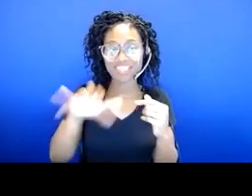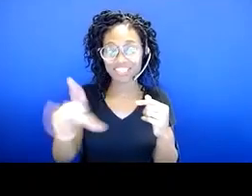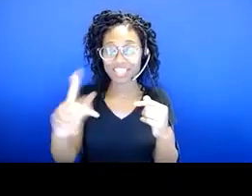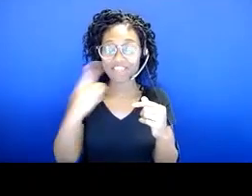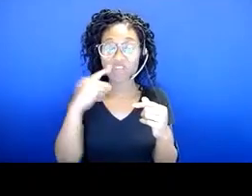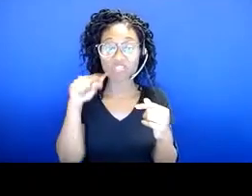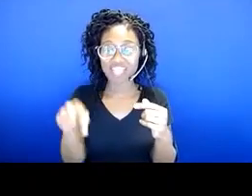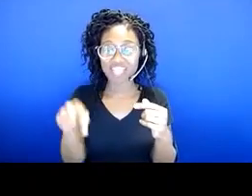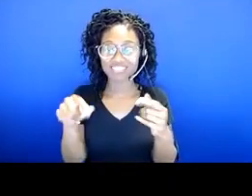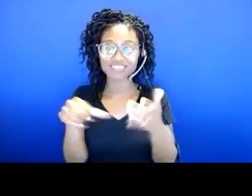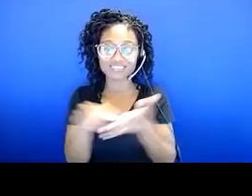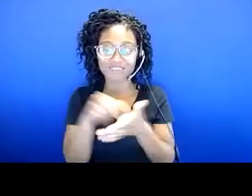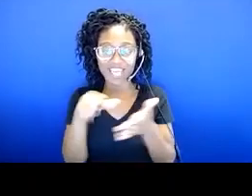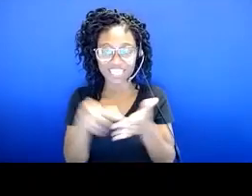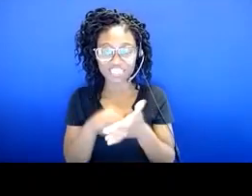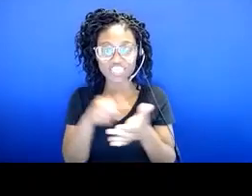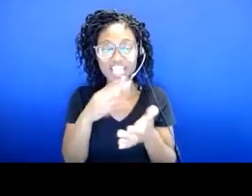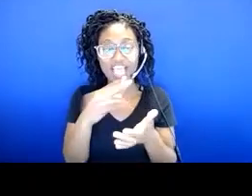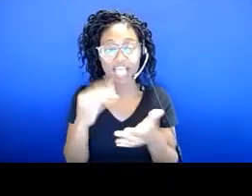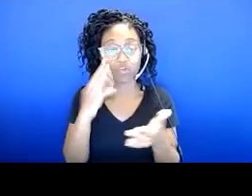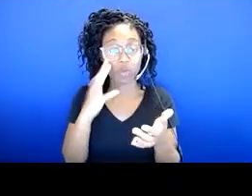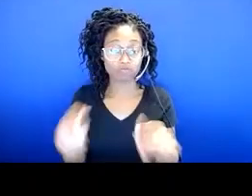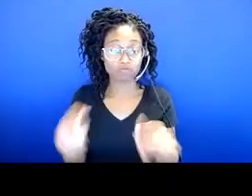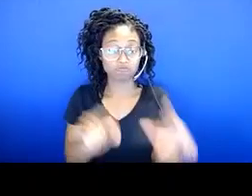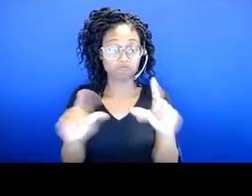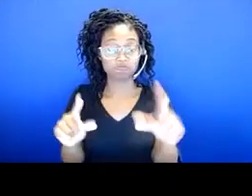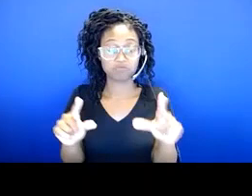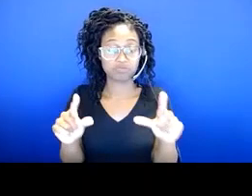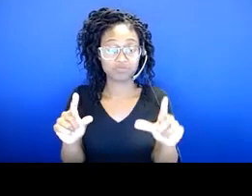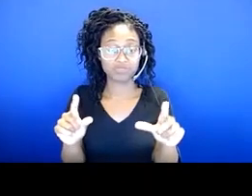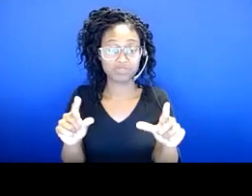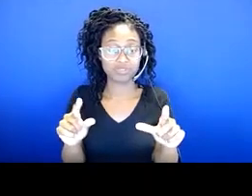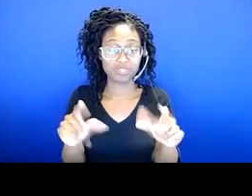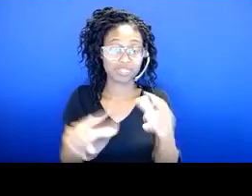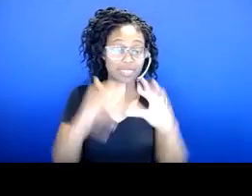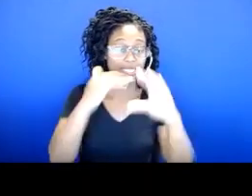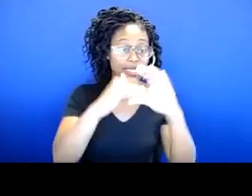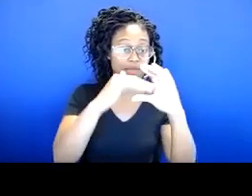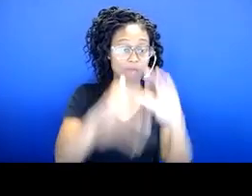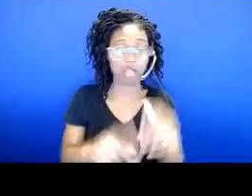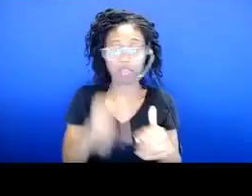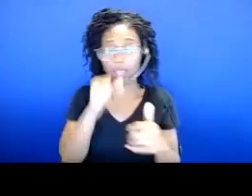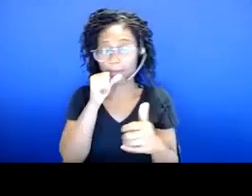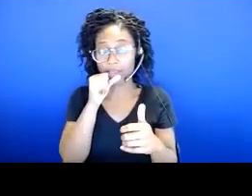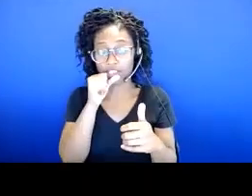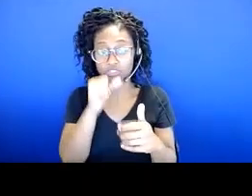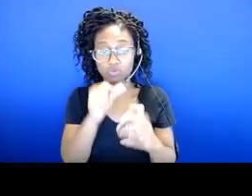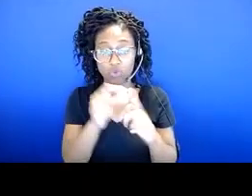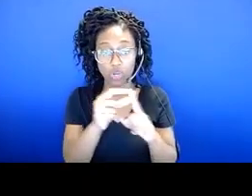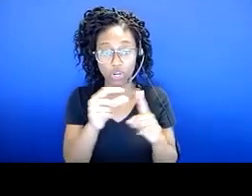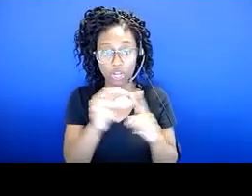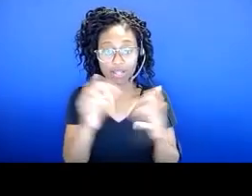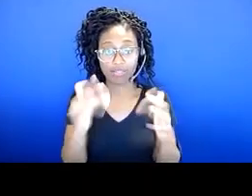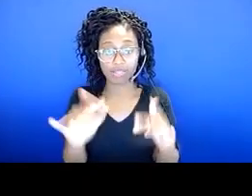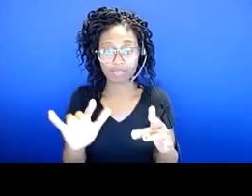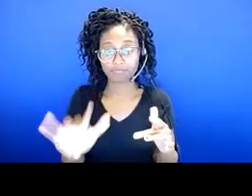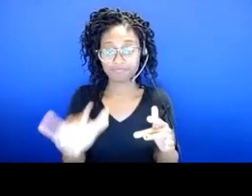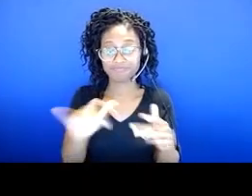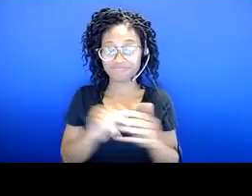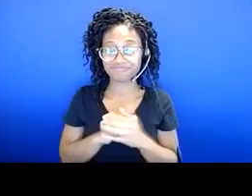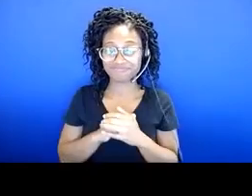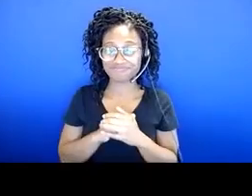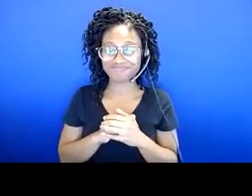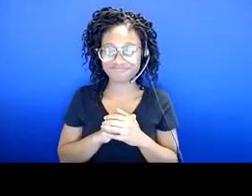and you'll wind up here, add your email and your password, submit it, and you'll come right into